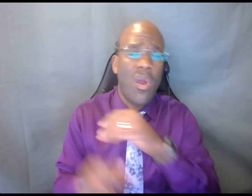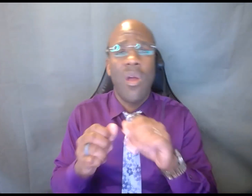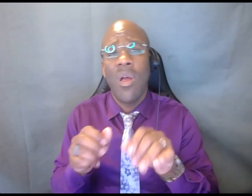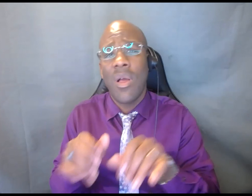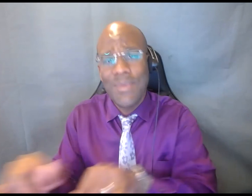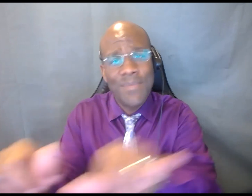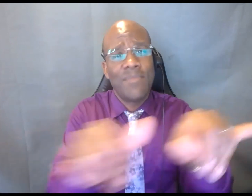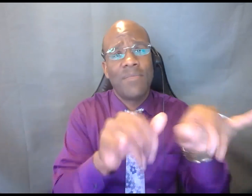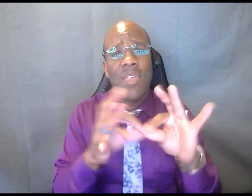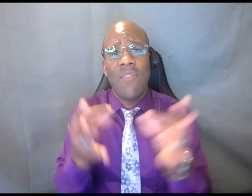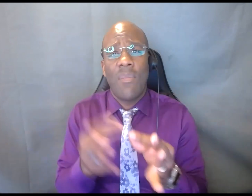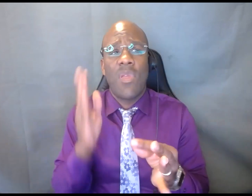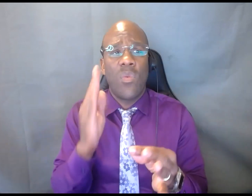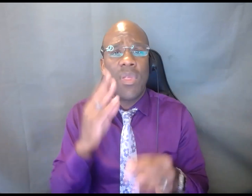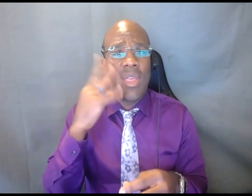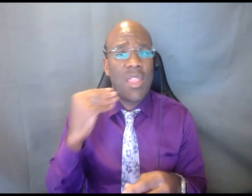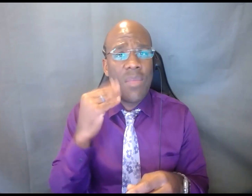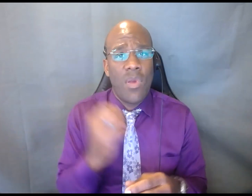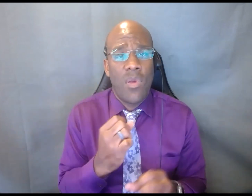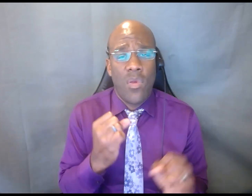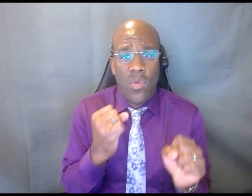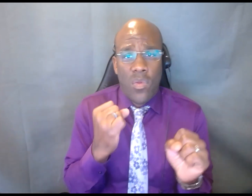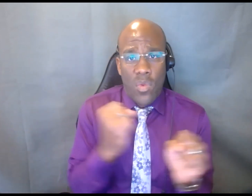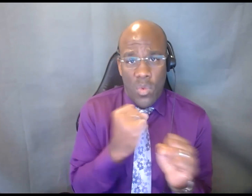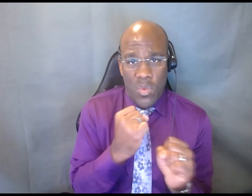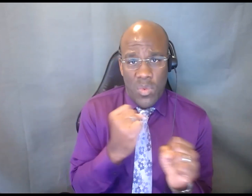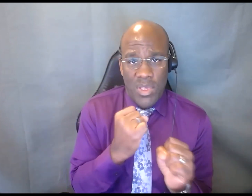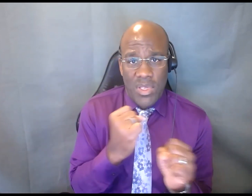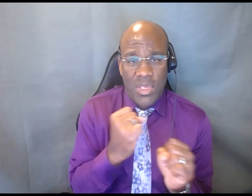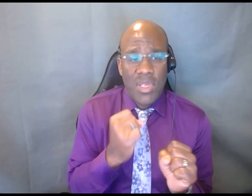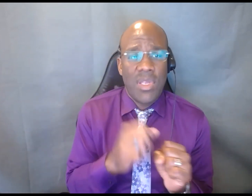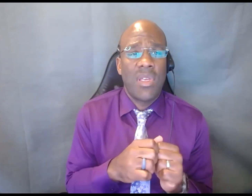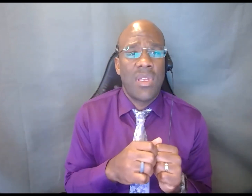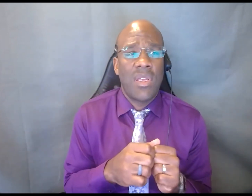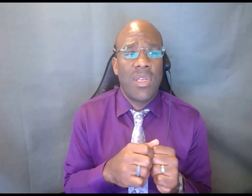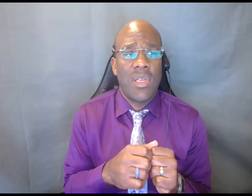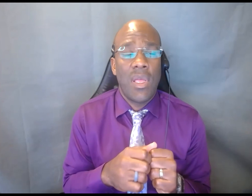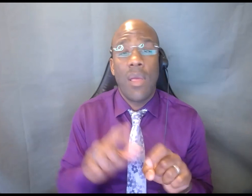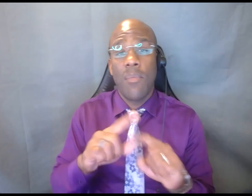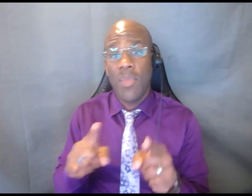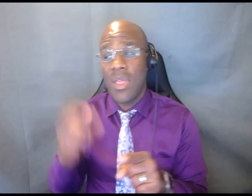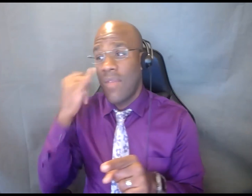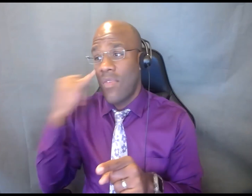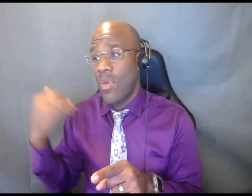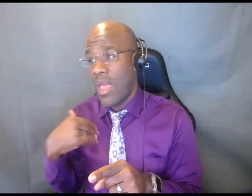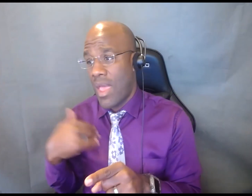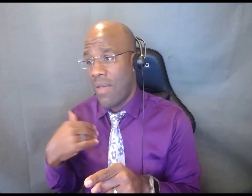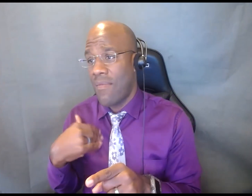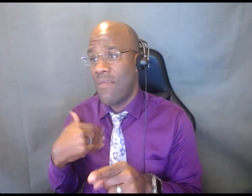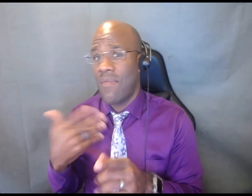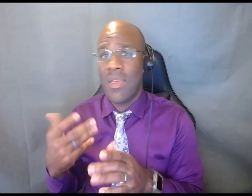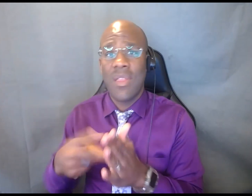to experience a cold. But if you have the most oppressed populations, especially those that have intersectional oppression,